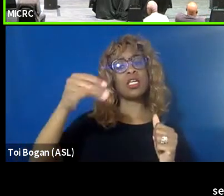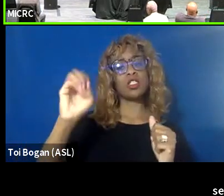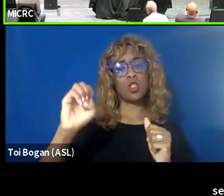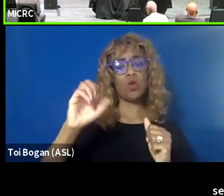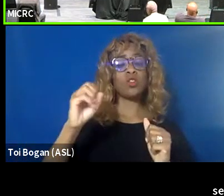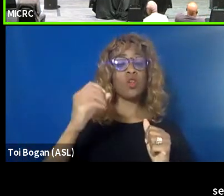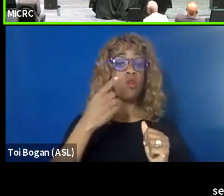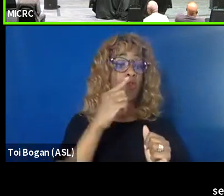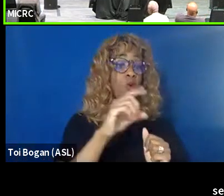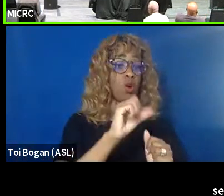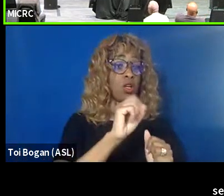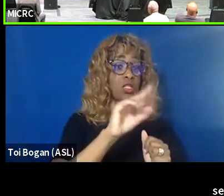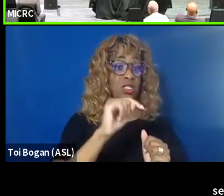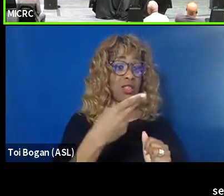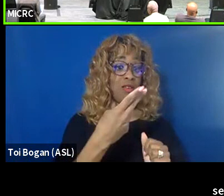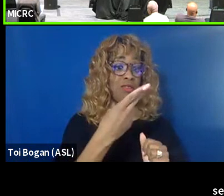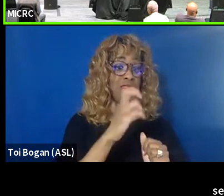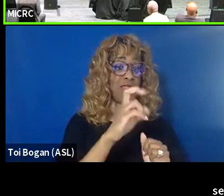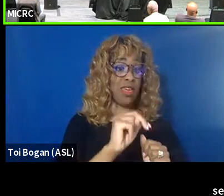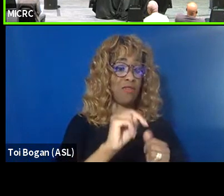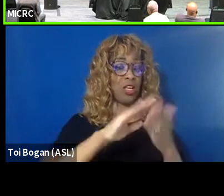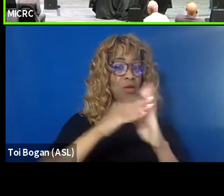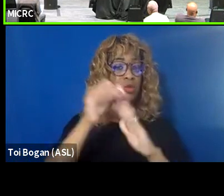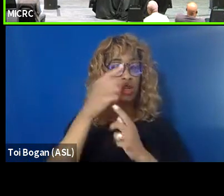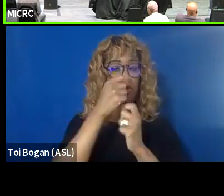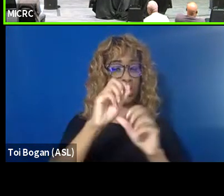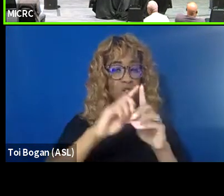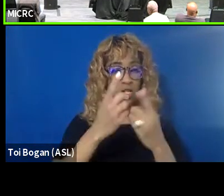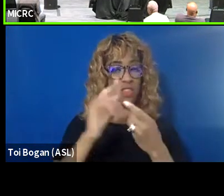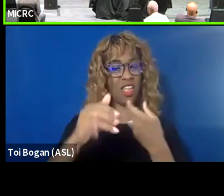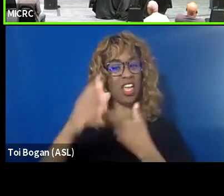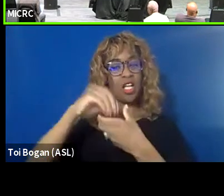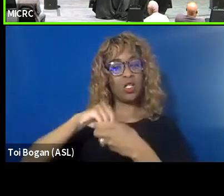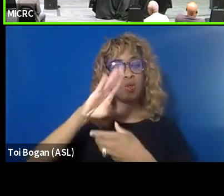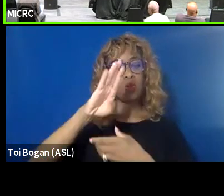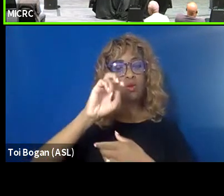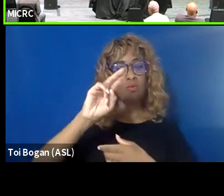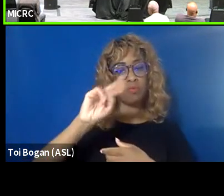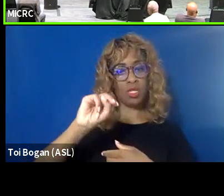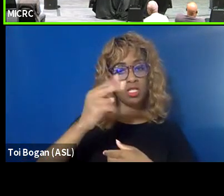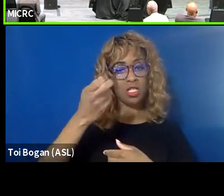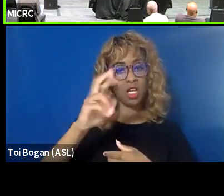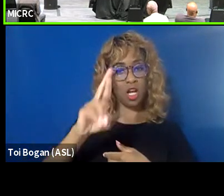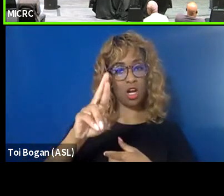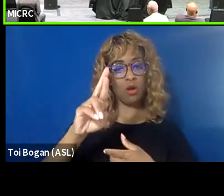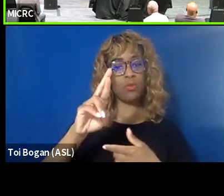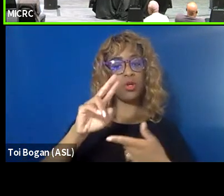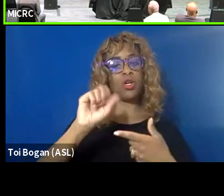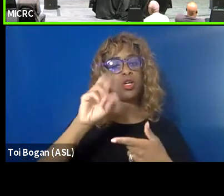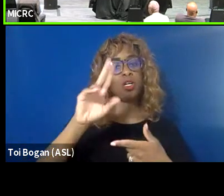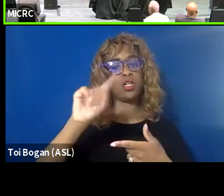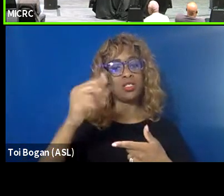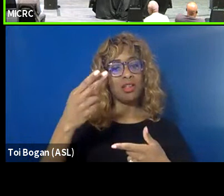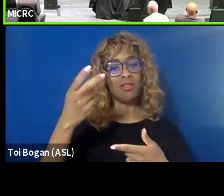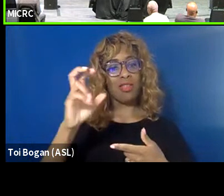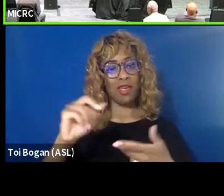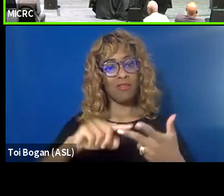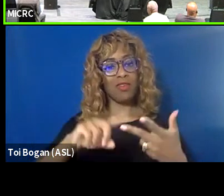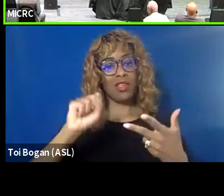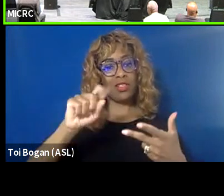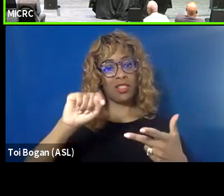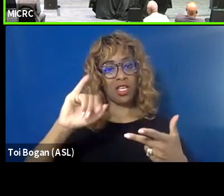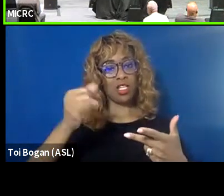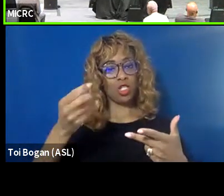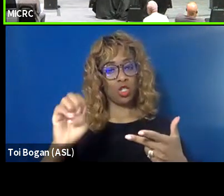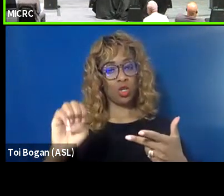South Haven Community of Interest District. That includes Benton Harbor, St. Joe, Benton Township, and of course, South Haven. Being from the area,